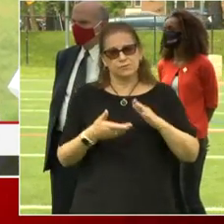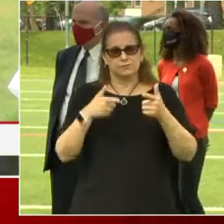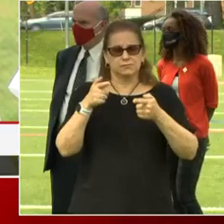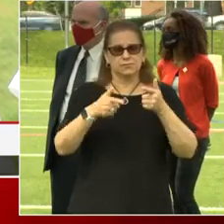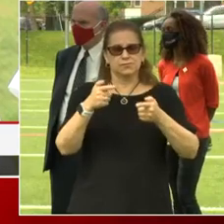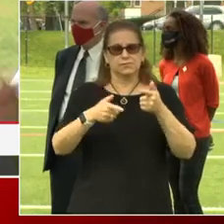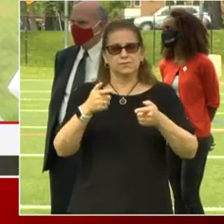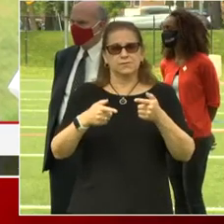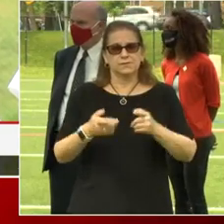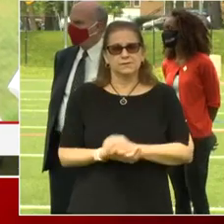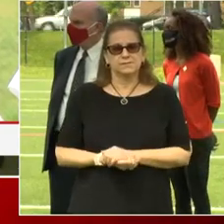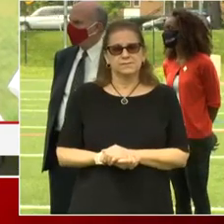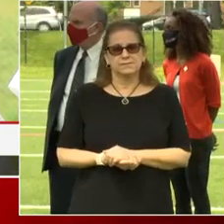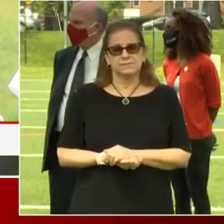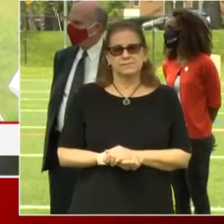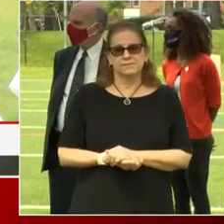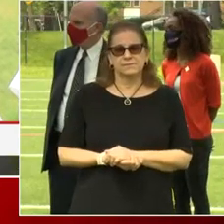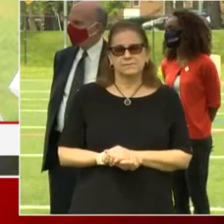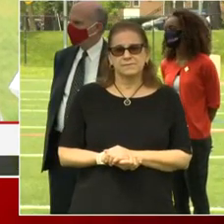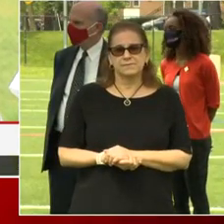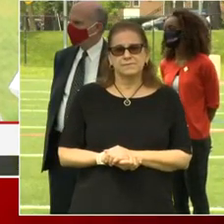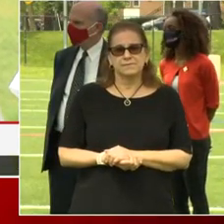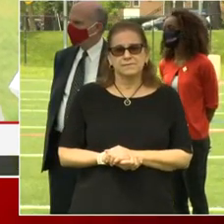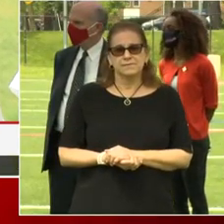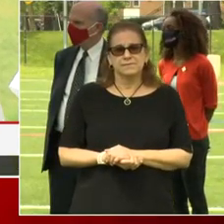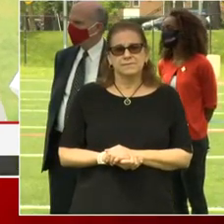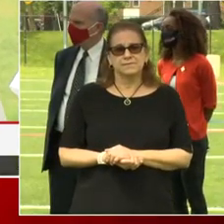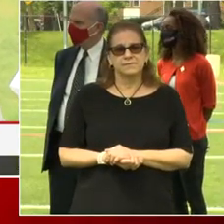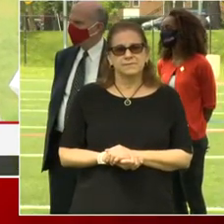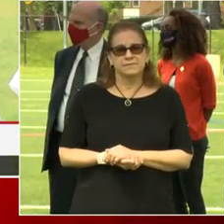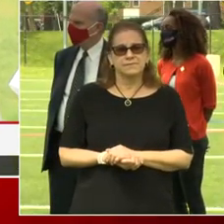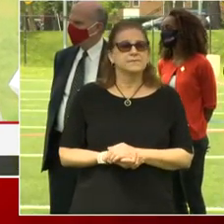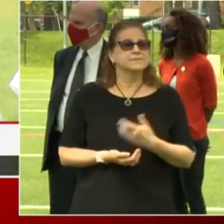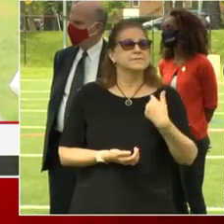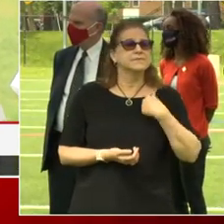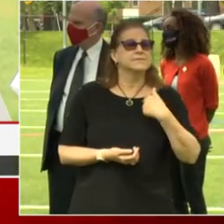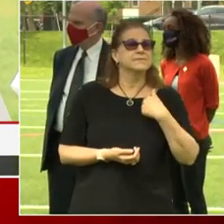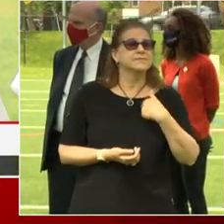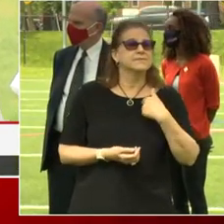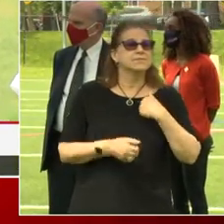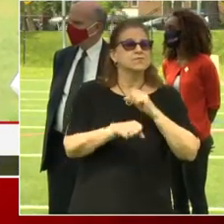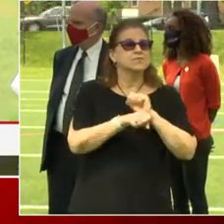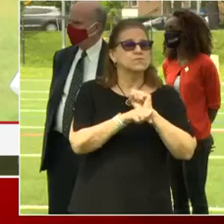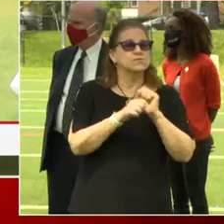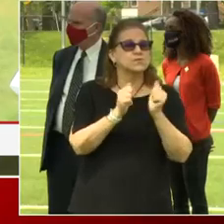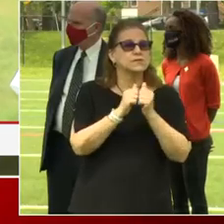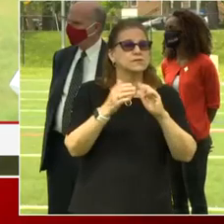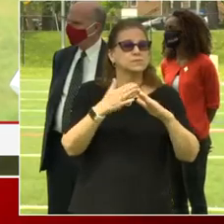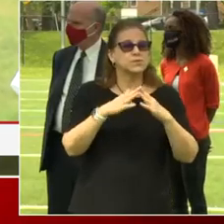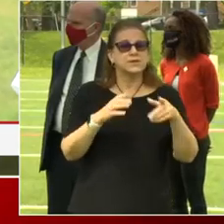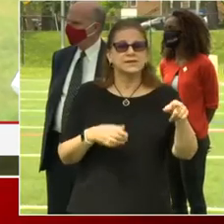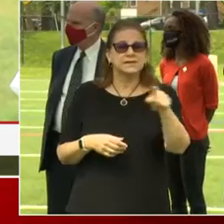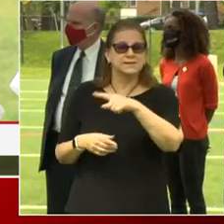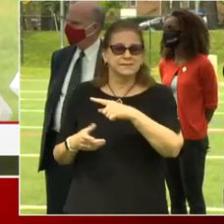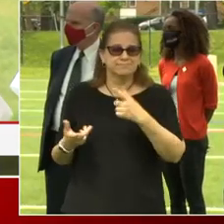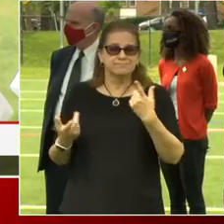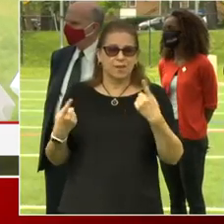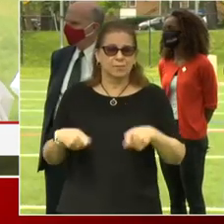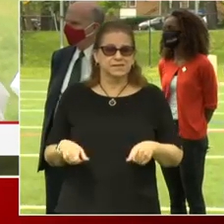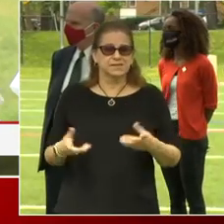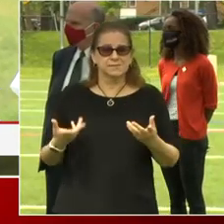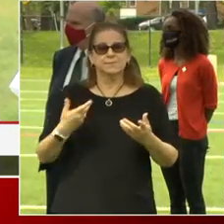them when they do happen, and that happens when we work together with community. So I'm encouraged by that, Sam. It's unfortunate that someone decided